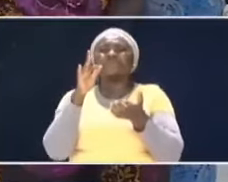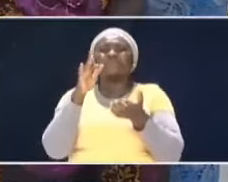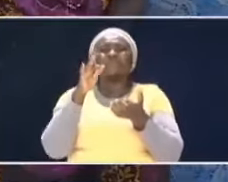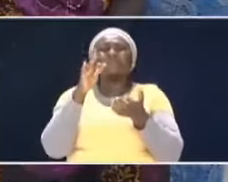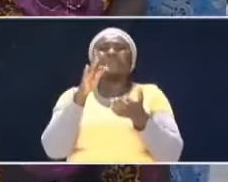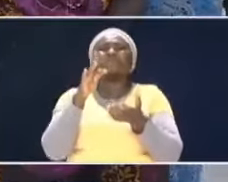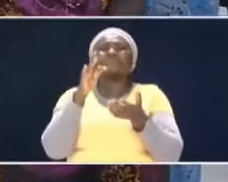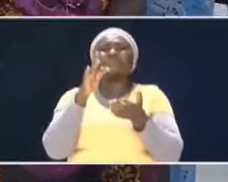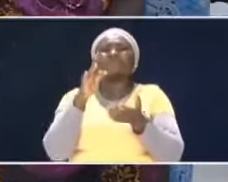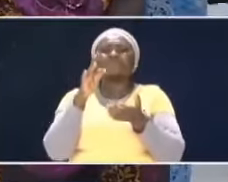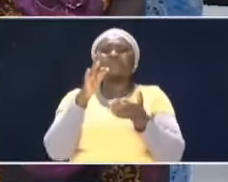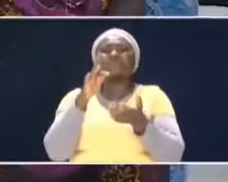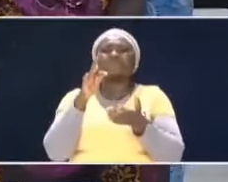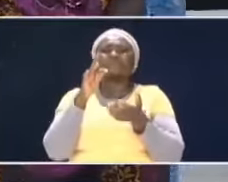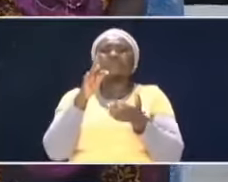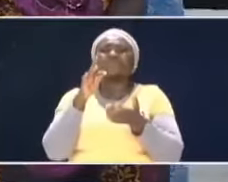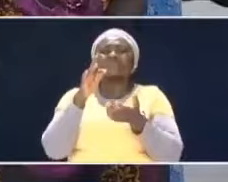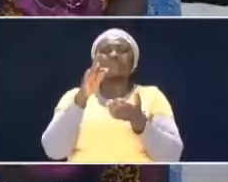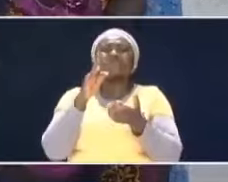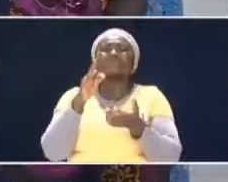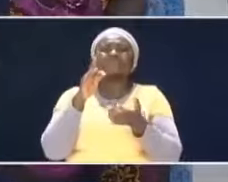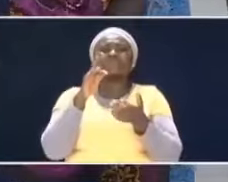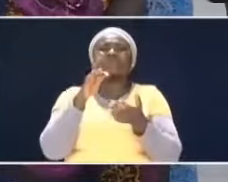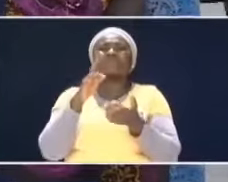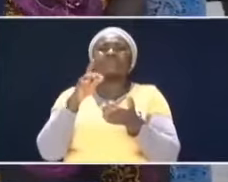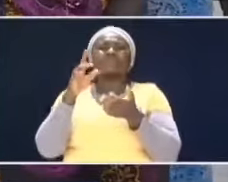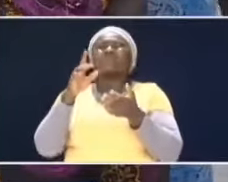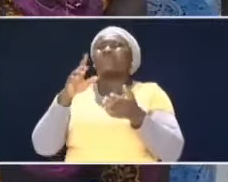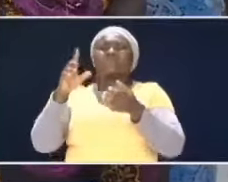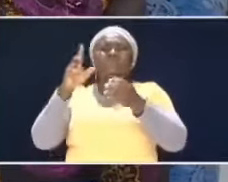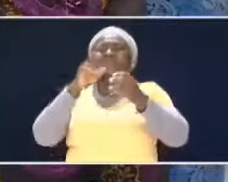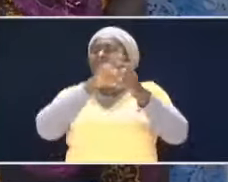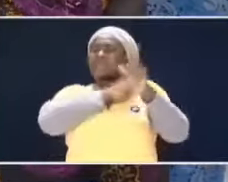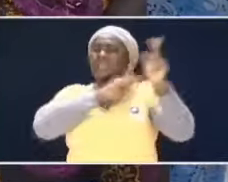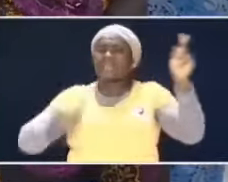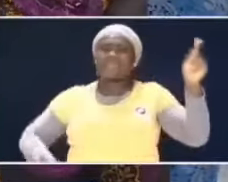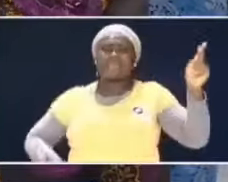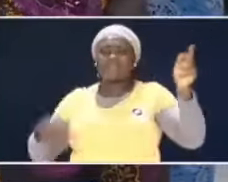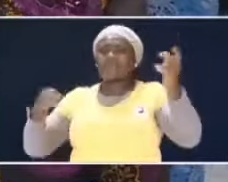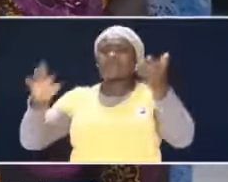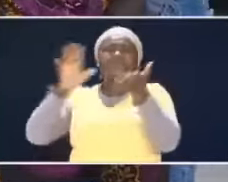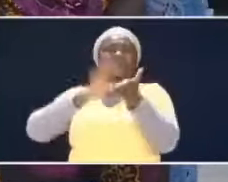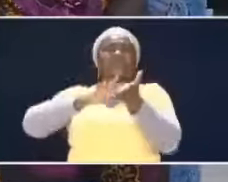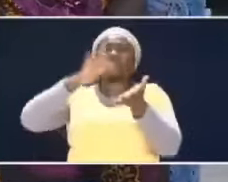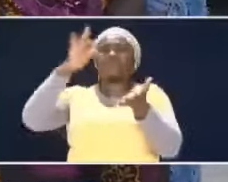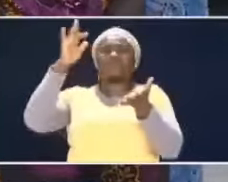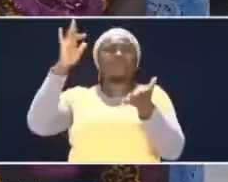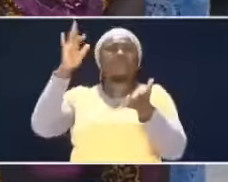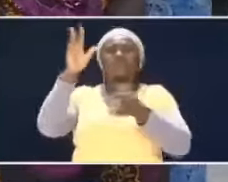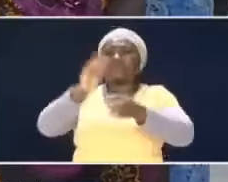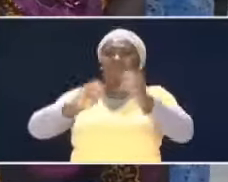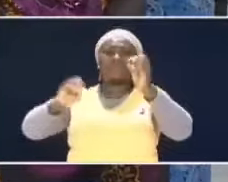Somebody tell him one more time. Say ala de ala de.